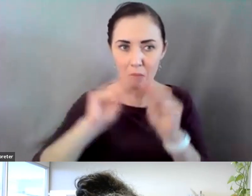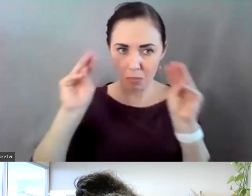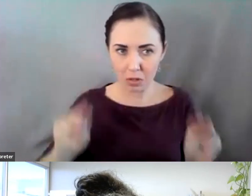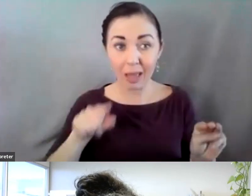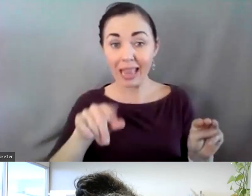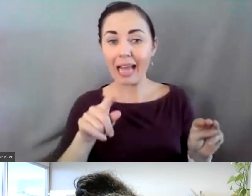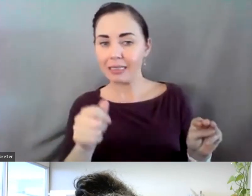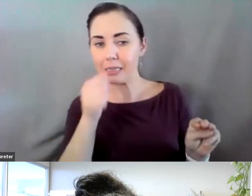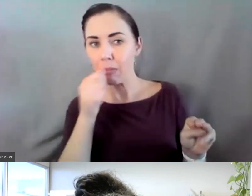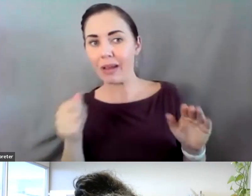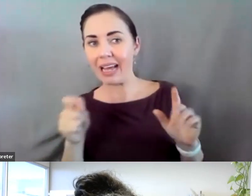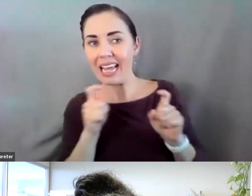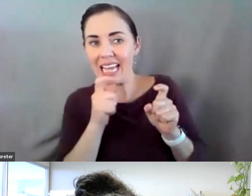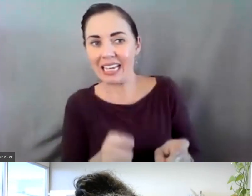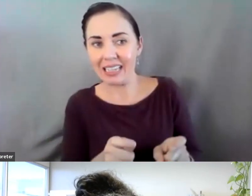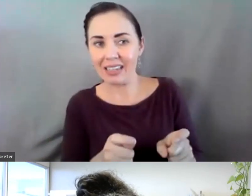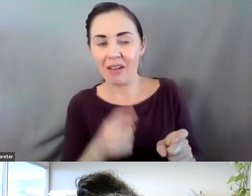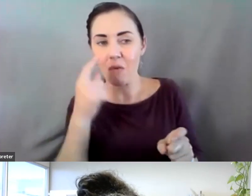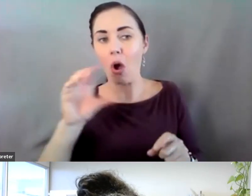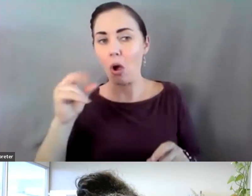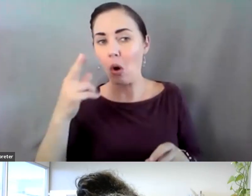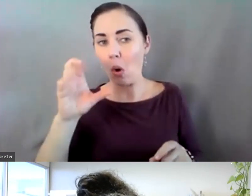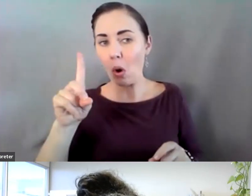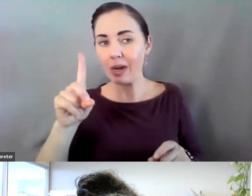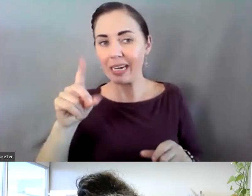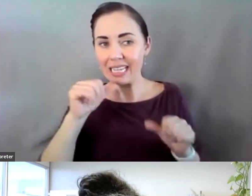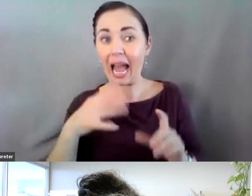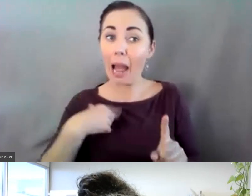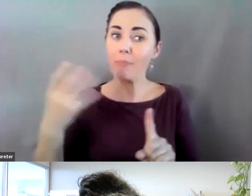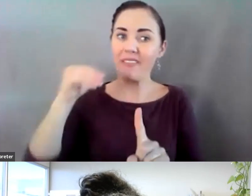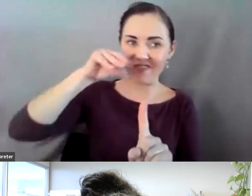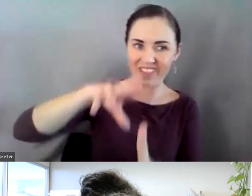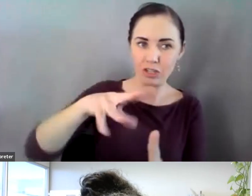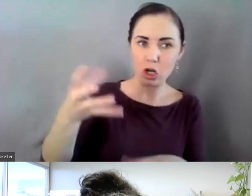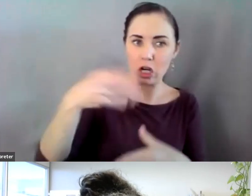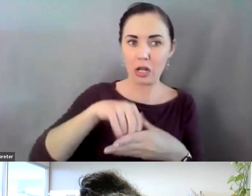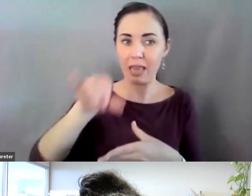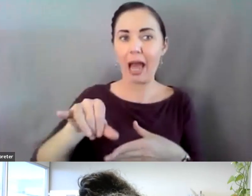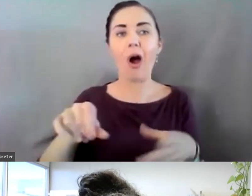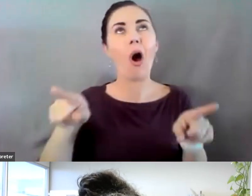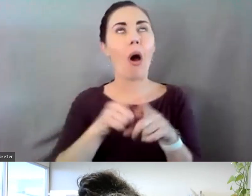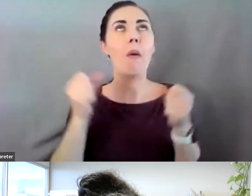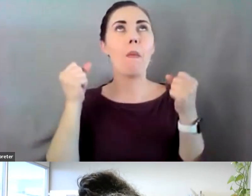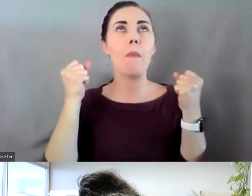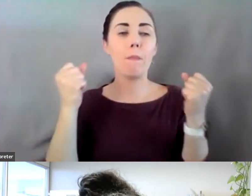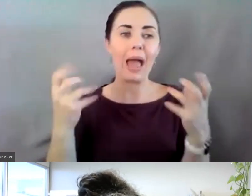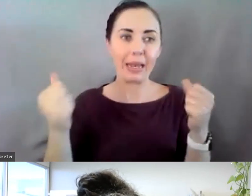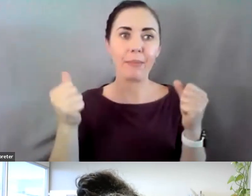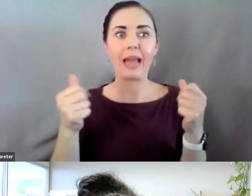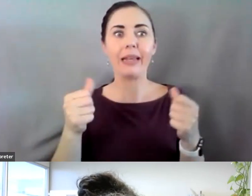women to orchid science. And I am one of the featured scientists in that. So along with a lot of very, very